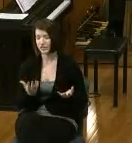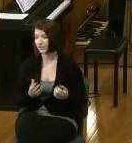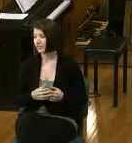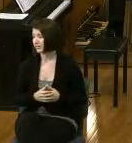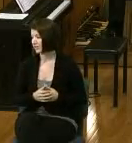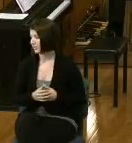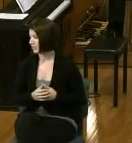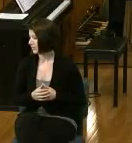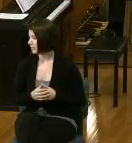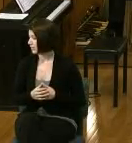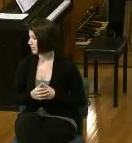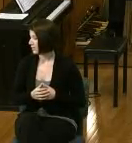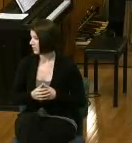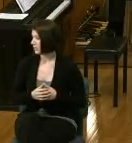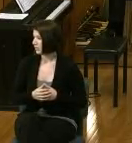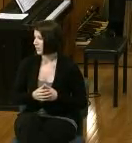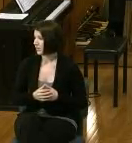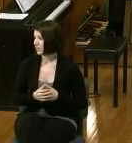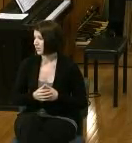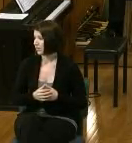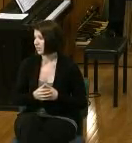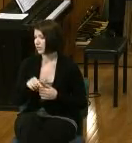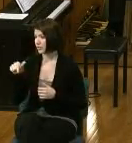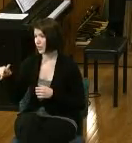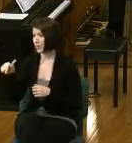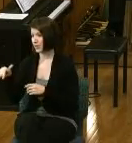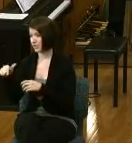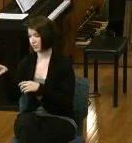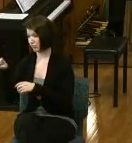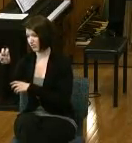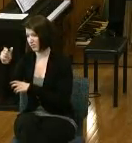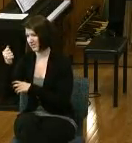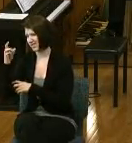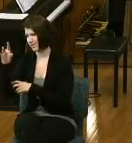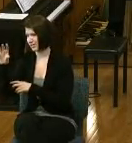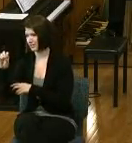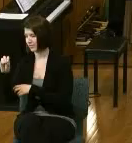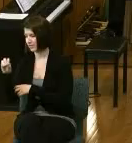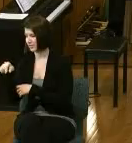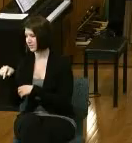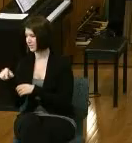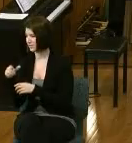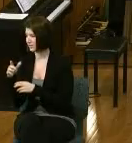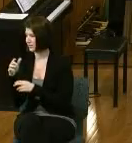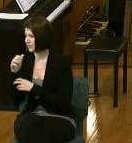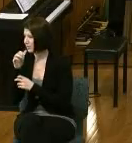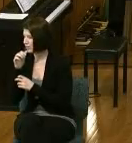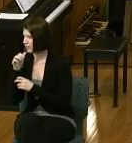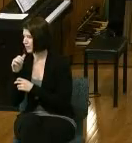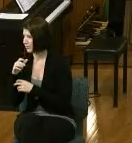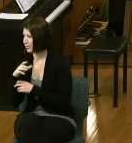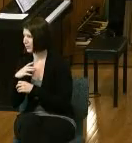All along the trip back in the 1850s, that woman was supported along the way by somebody carrying up her